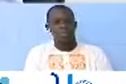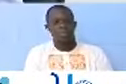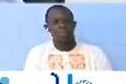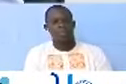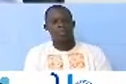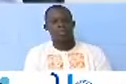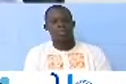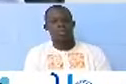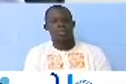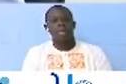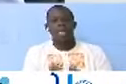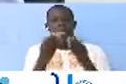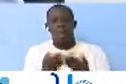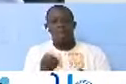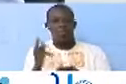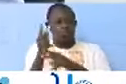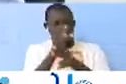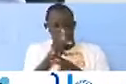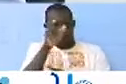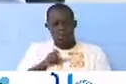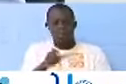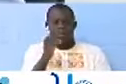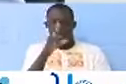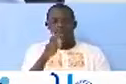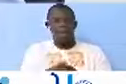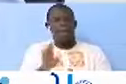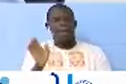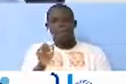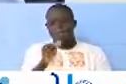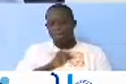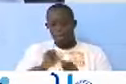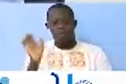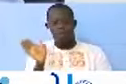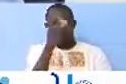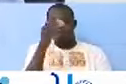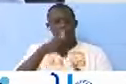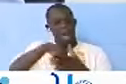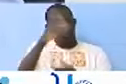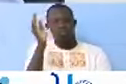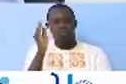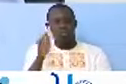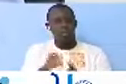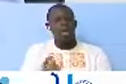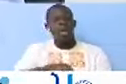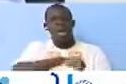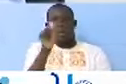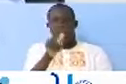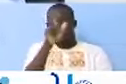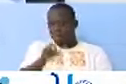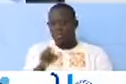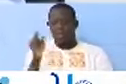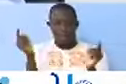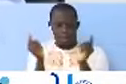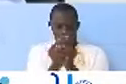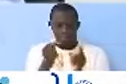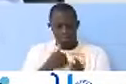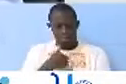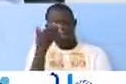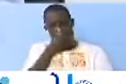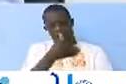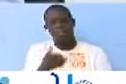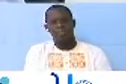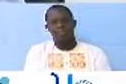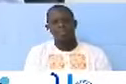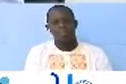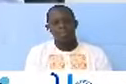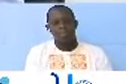The orderly told me to go out. The person, and that person found me there. No problem. Banda